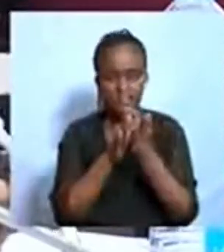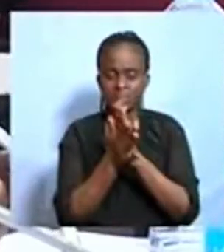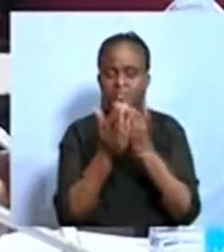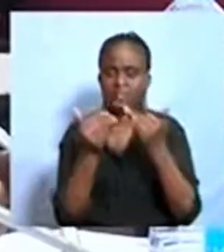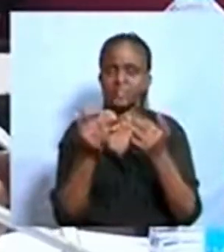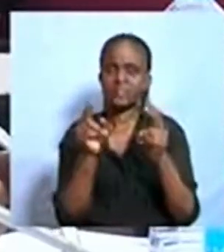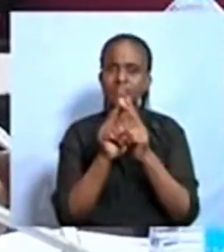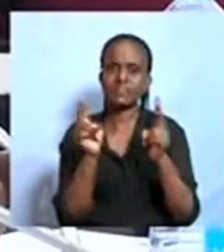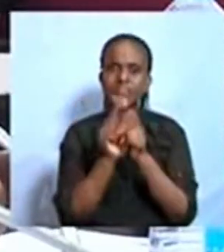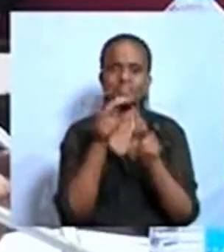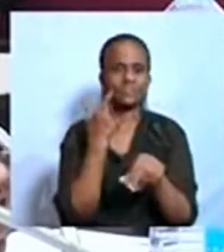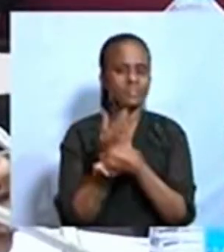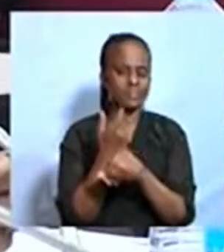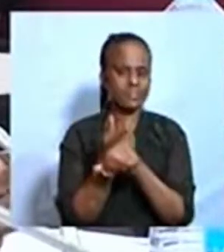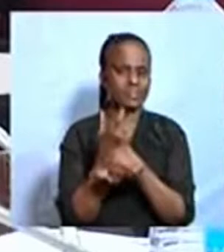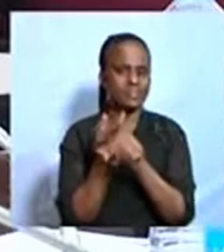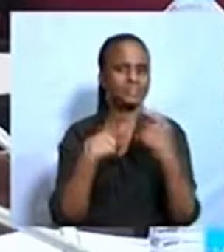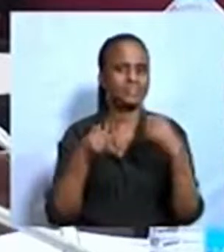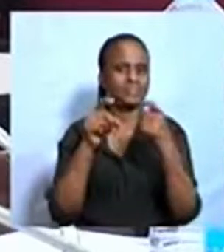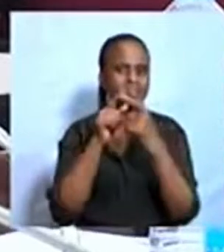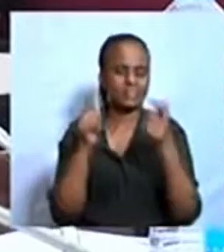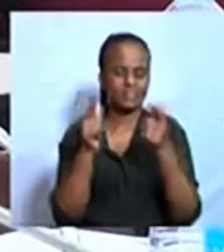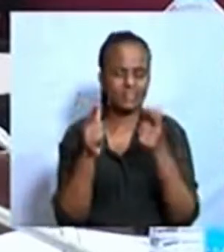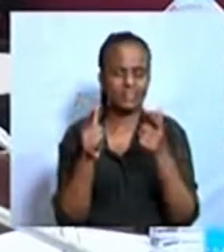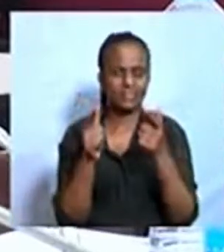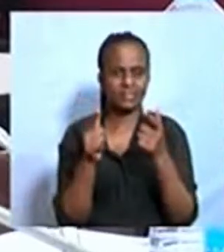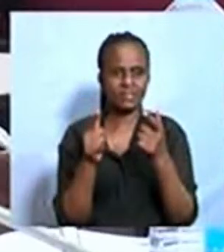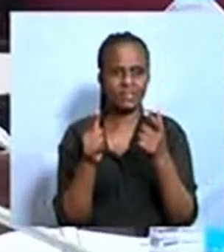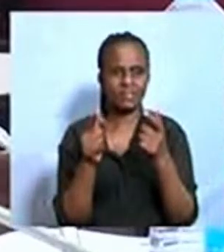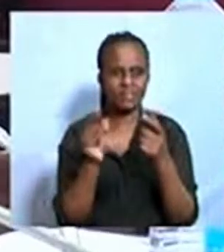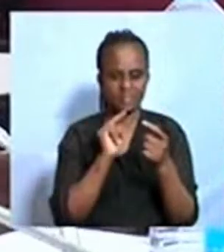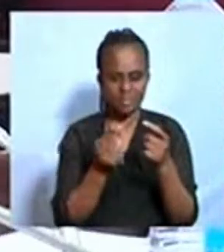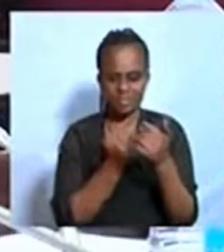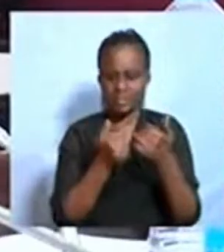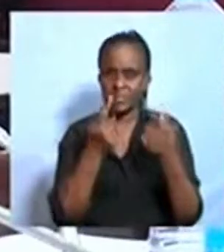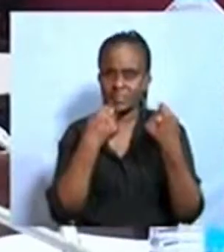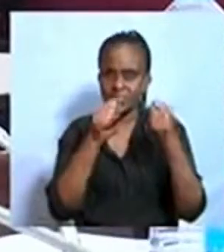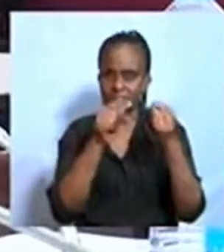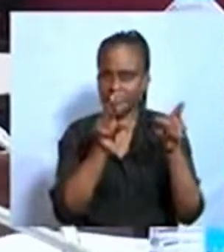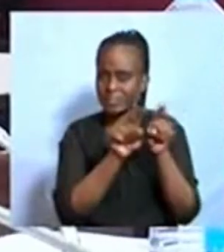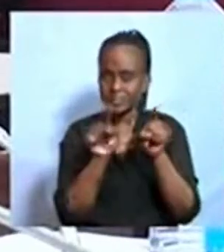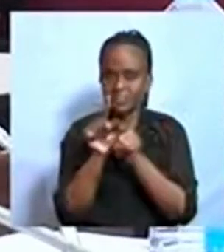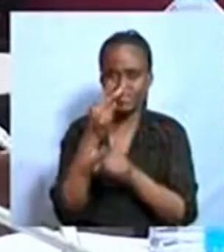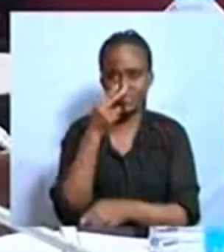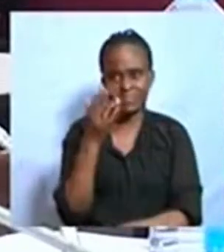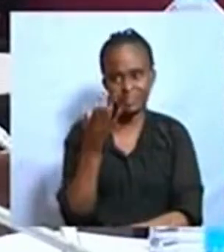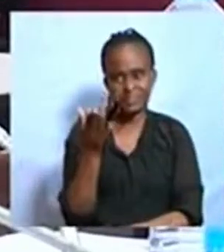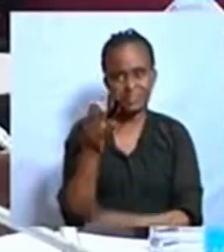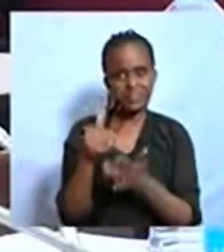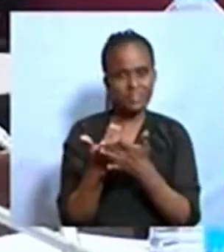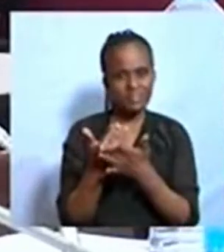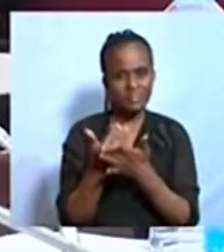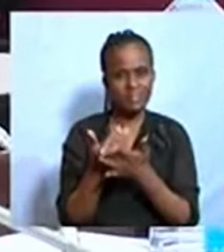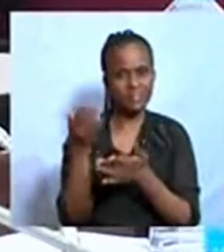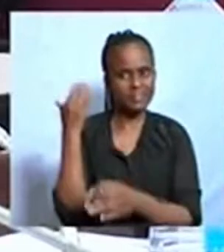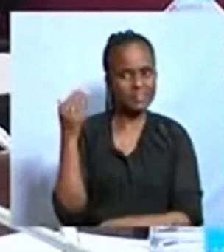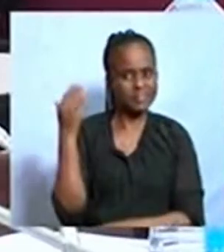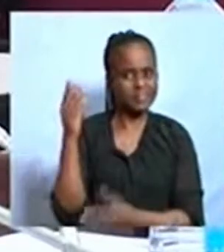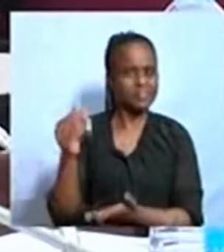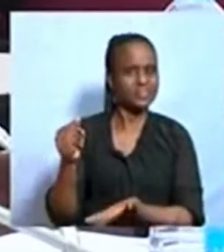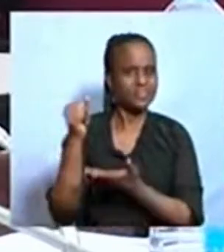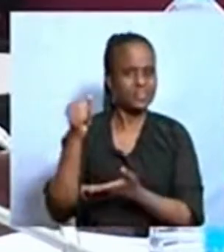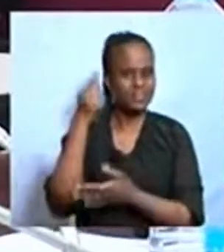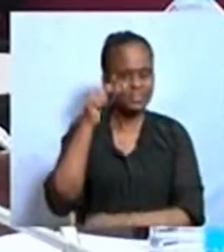quite a challenge. We try to also look at how the previous budgets